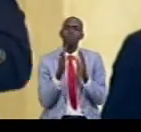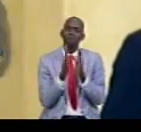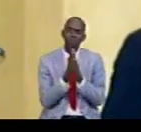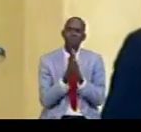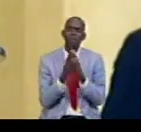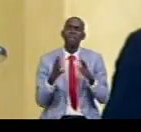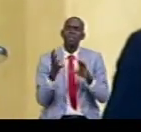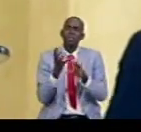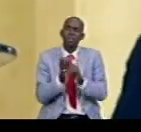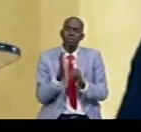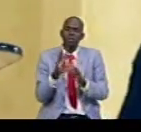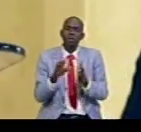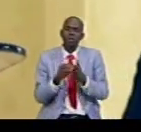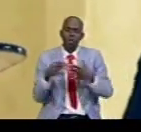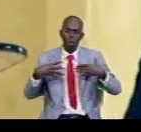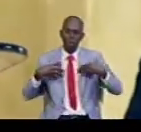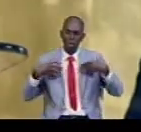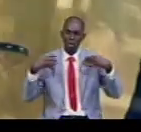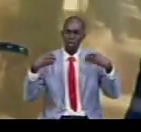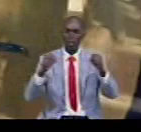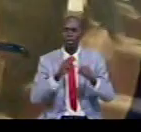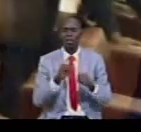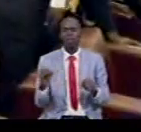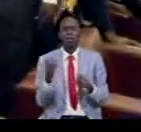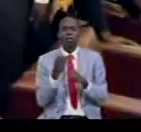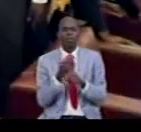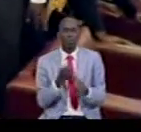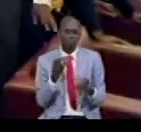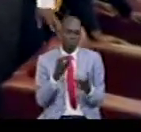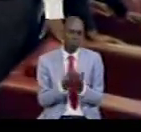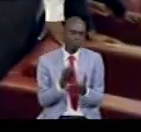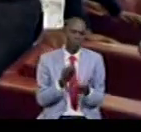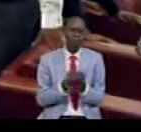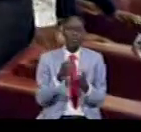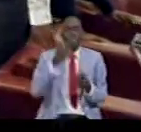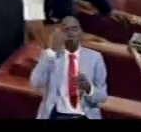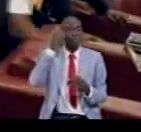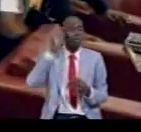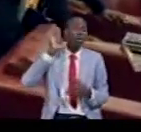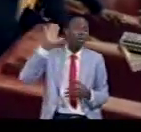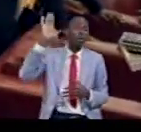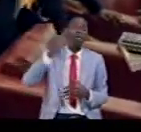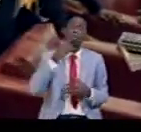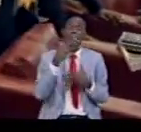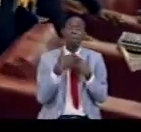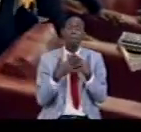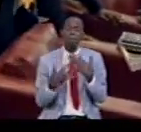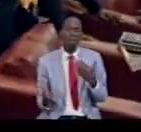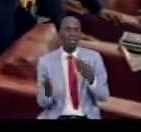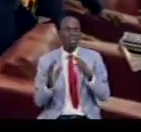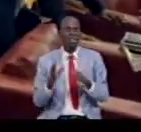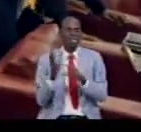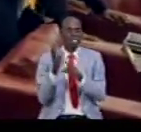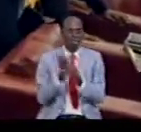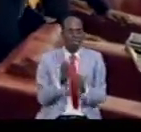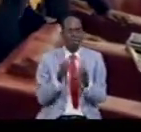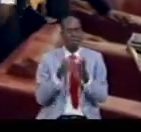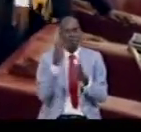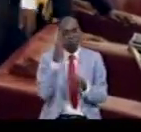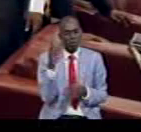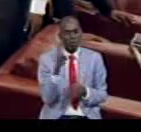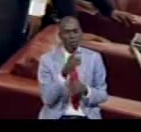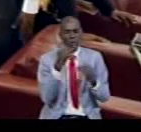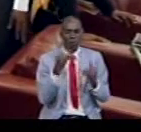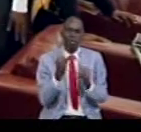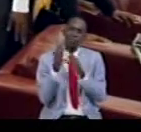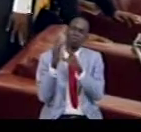own. His blood bought it for you. His blood purchased it for you. Begin to claim it right now. Claim it right now. Claim it right